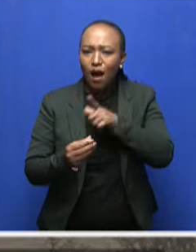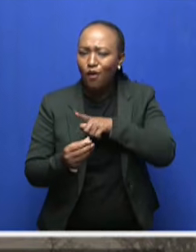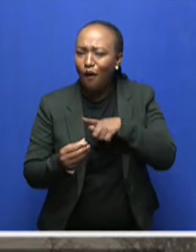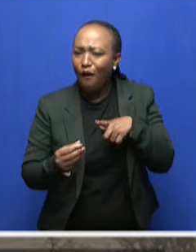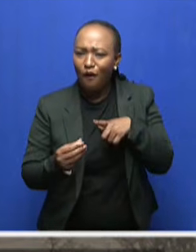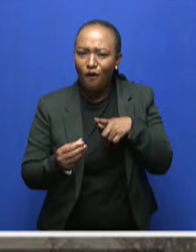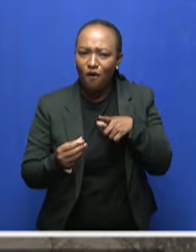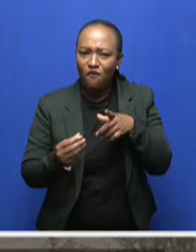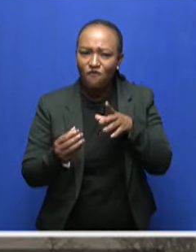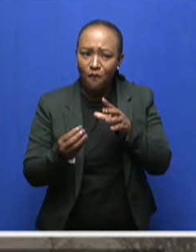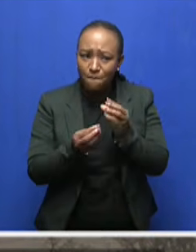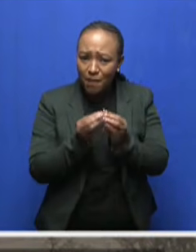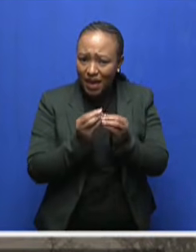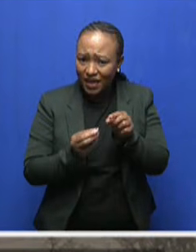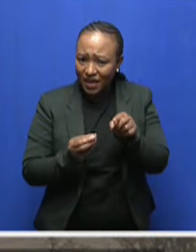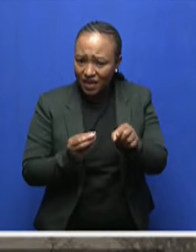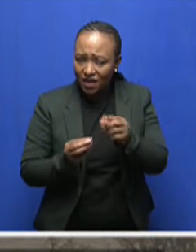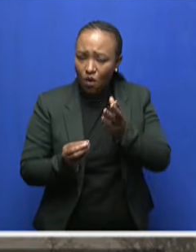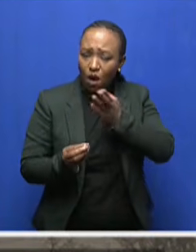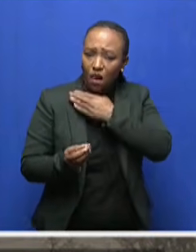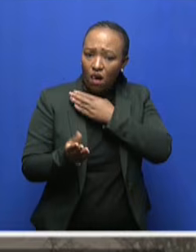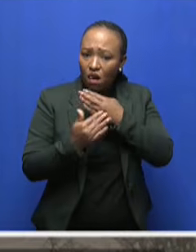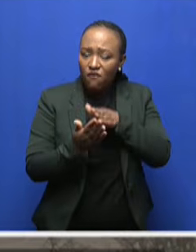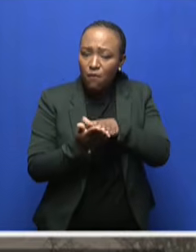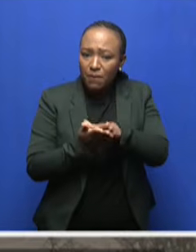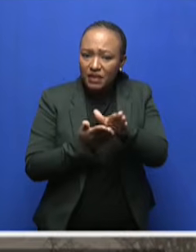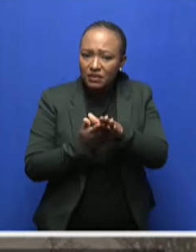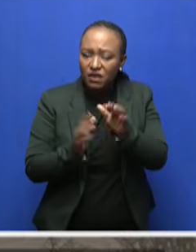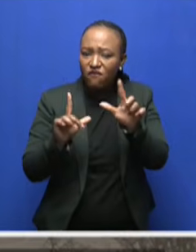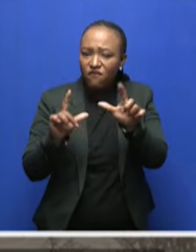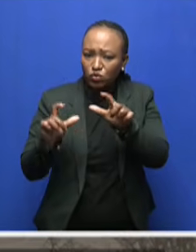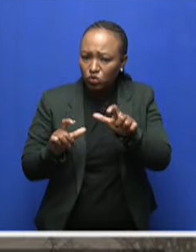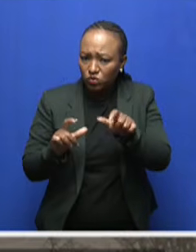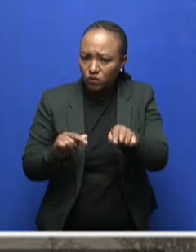I mean, just talk us through that creativity on your end.